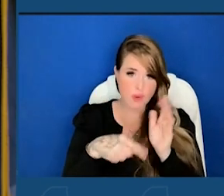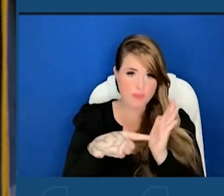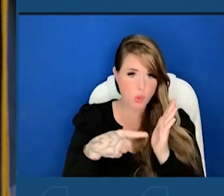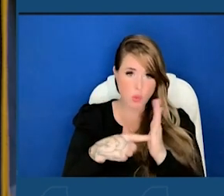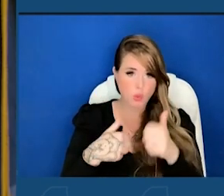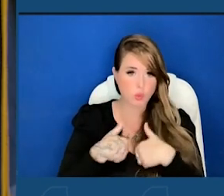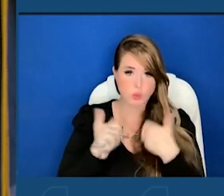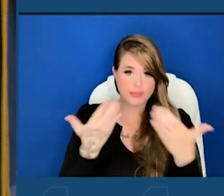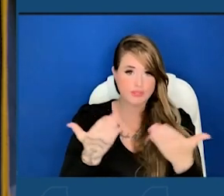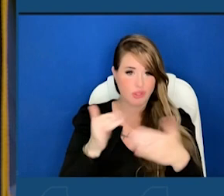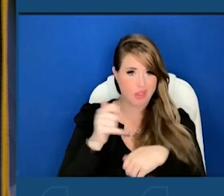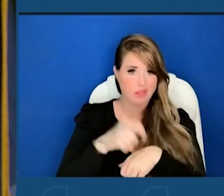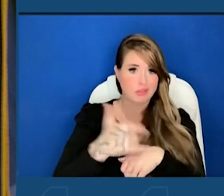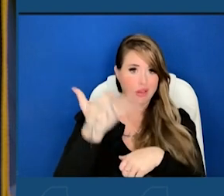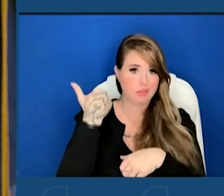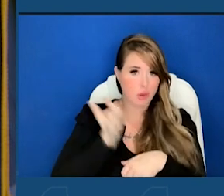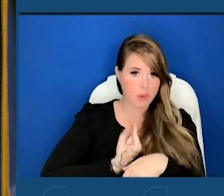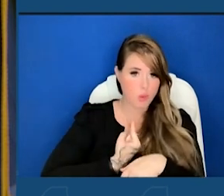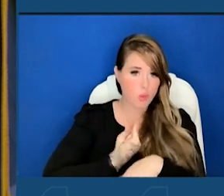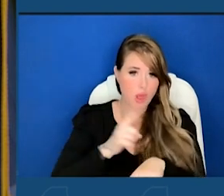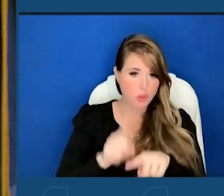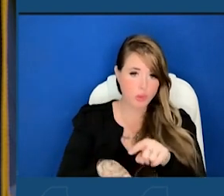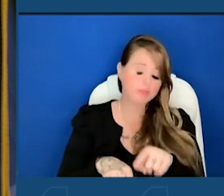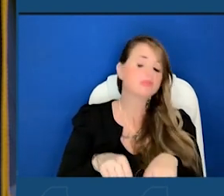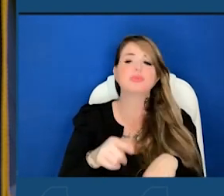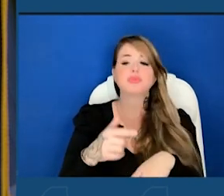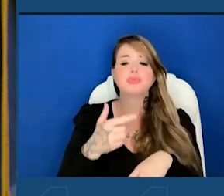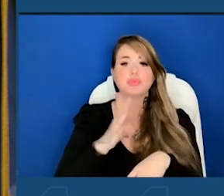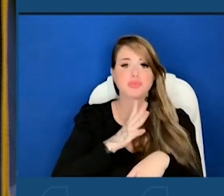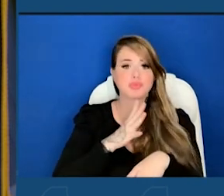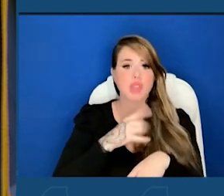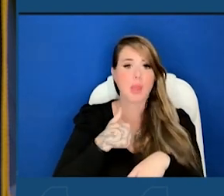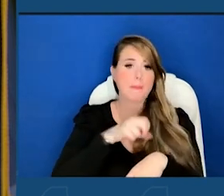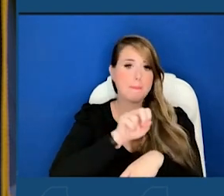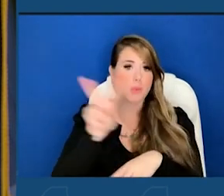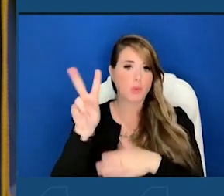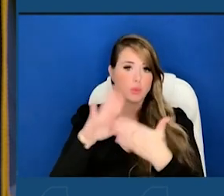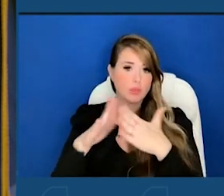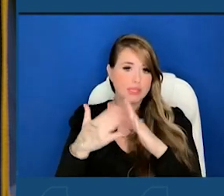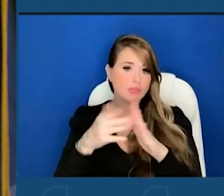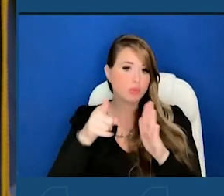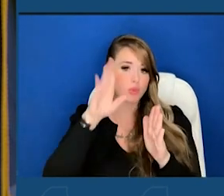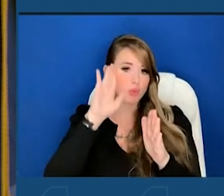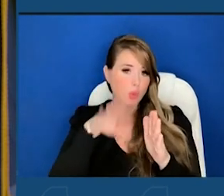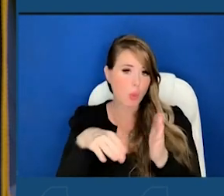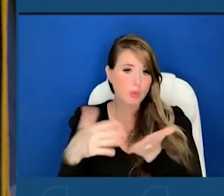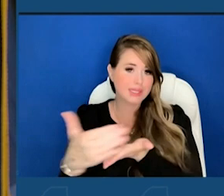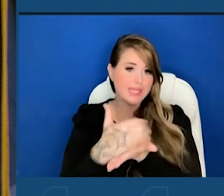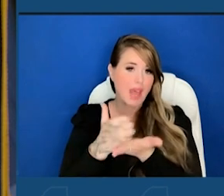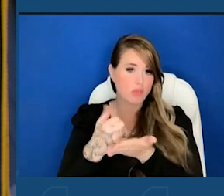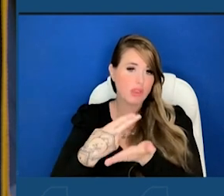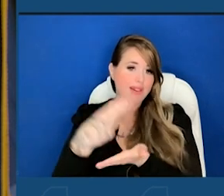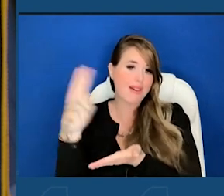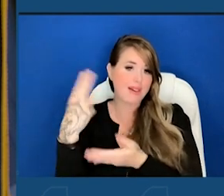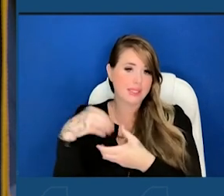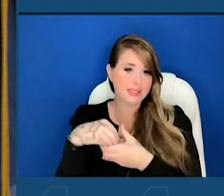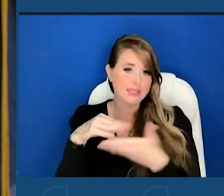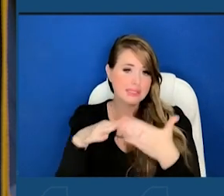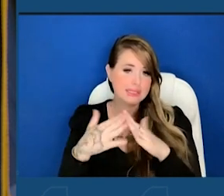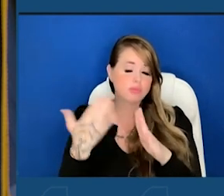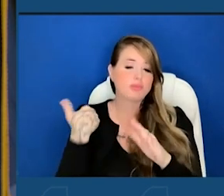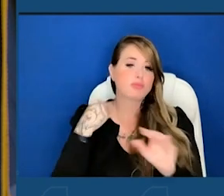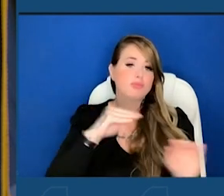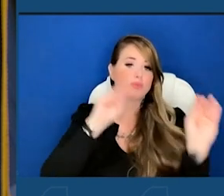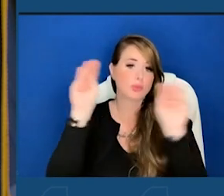here then on my own. So I moved to the city. You know, salaries are higher in the city. So I started working